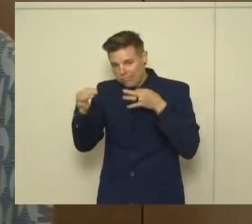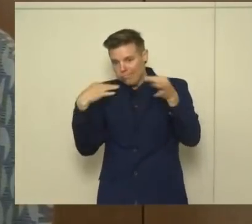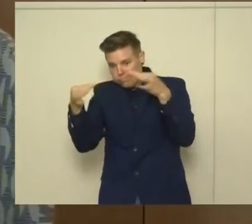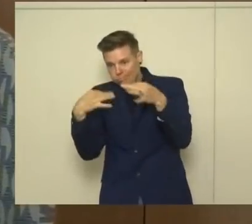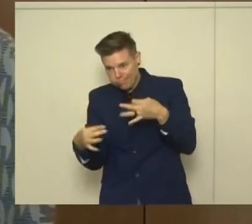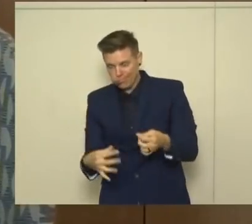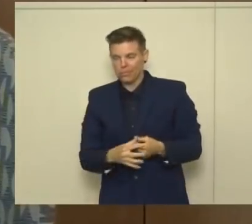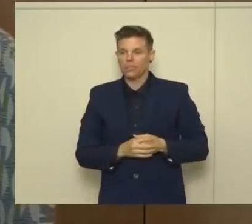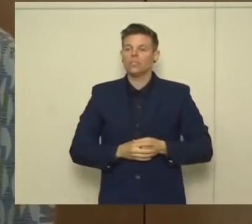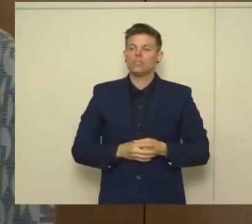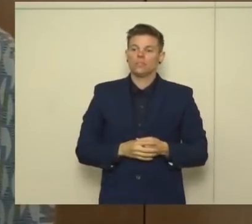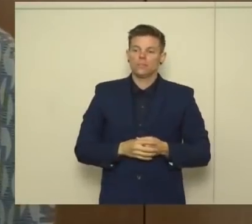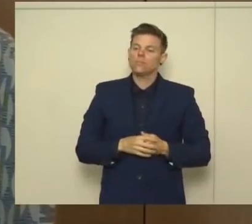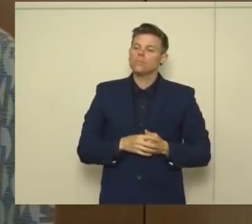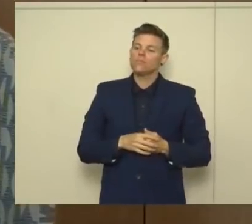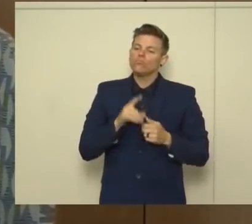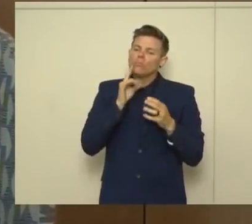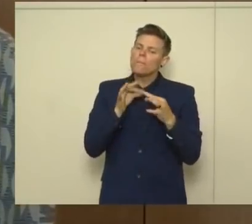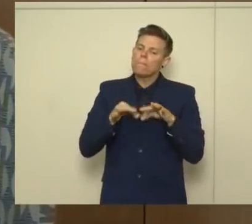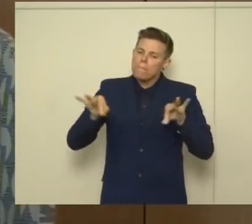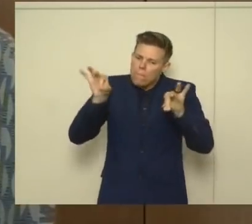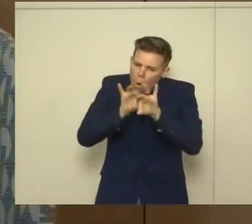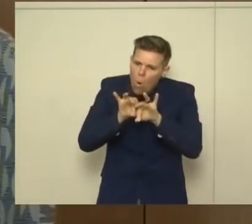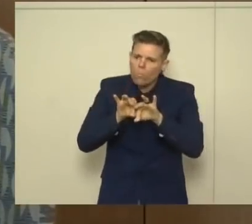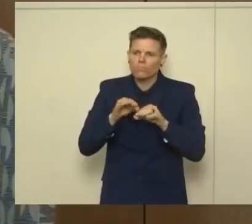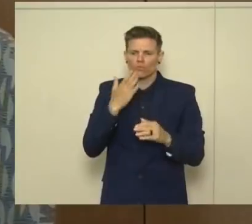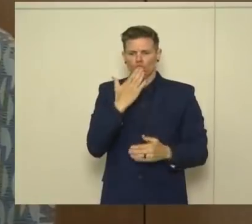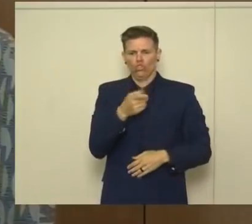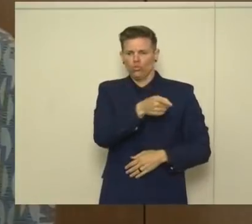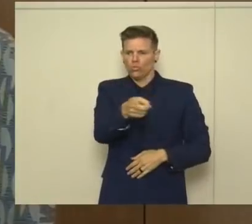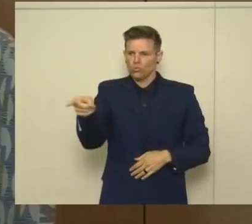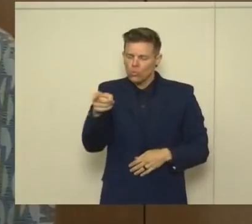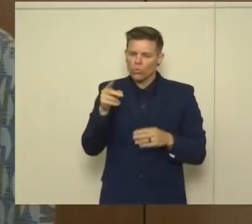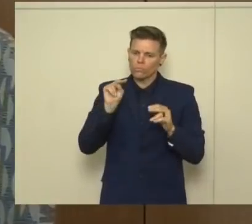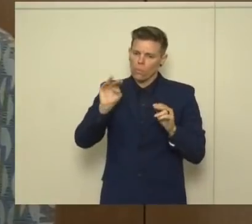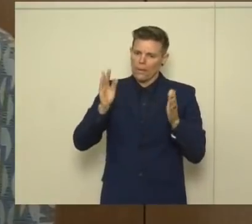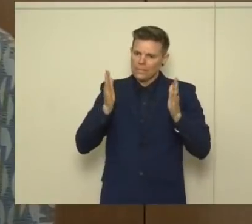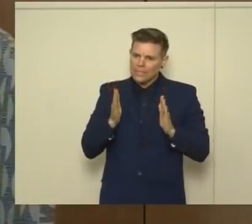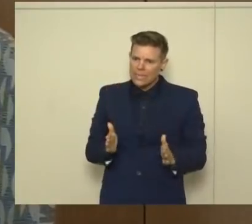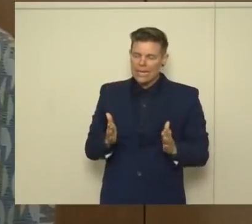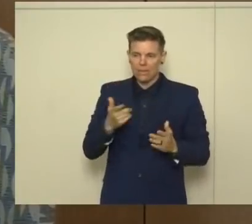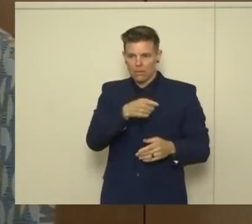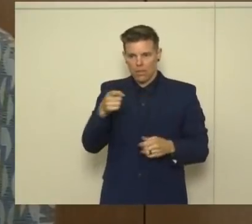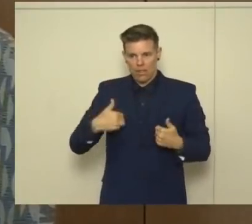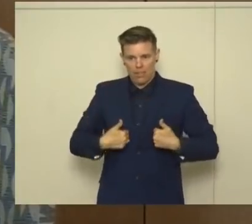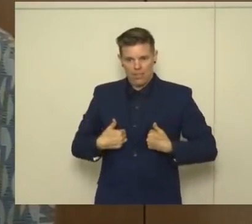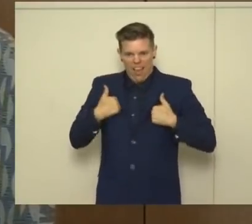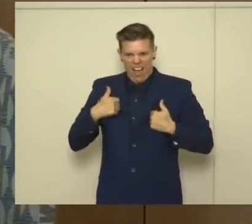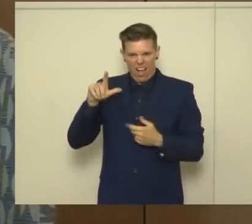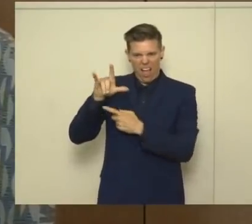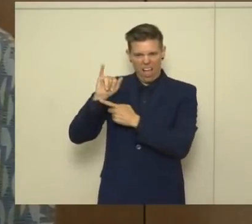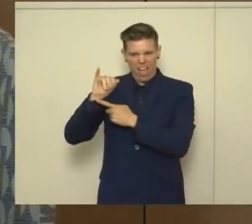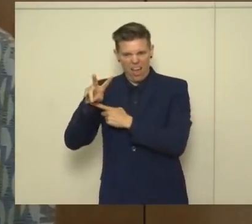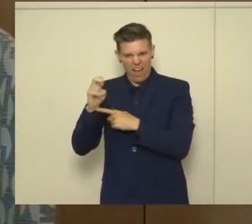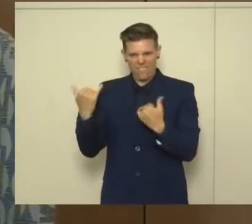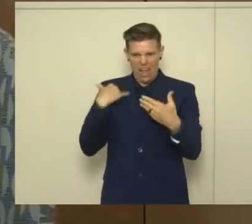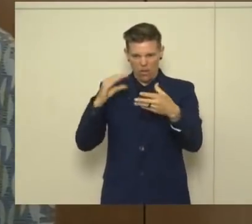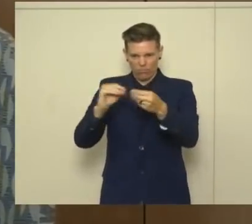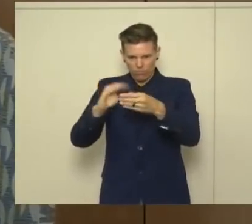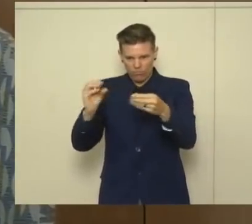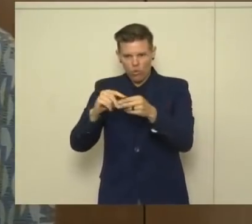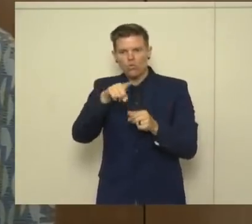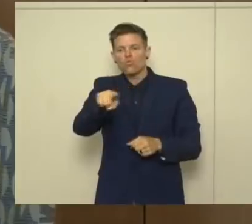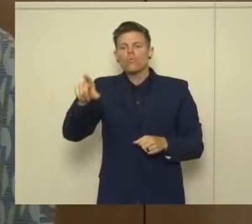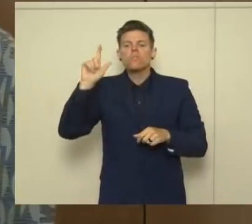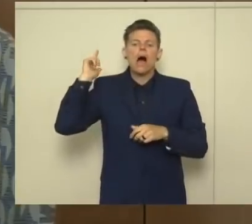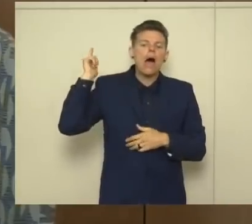an opportunity for as many New Mexicans, whether it's live while we do the broadcast or later in viewing it, to have as much information as